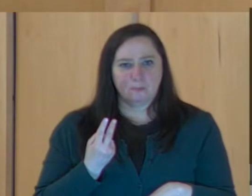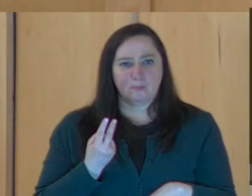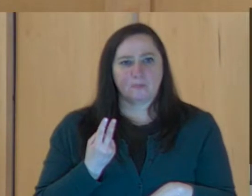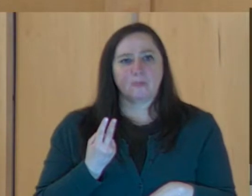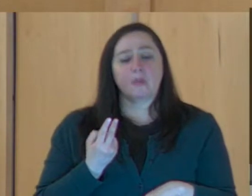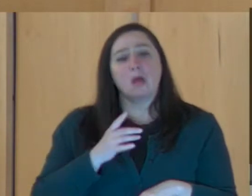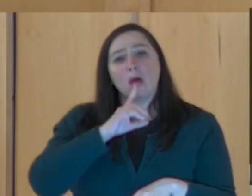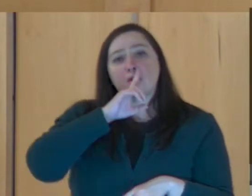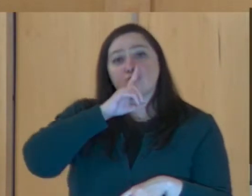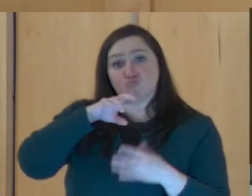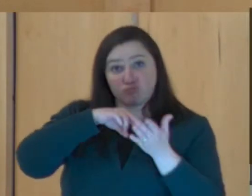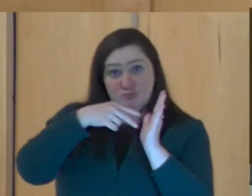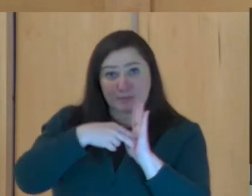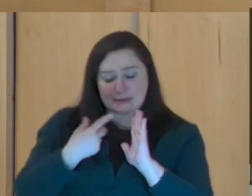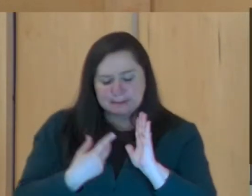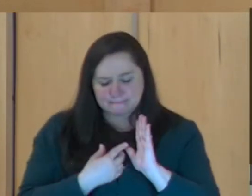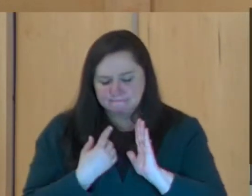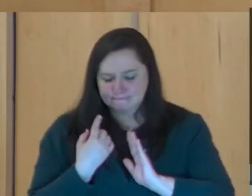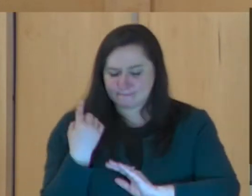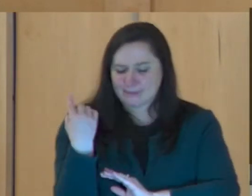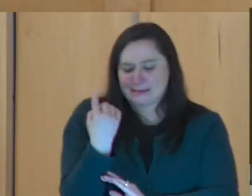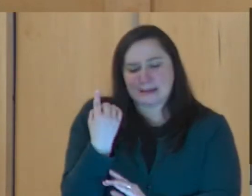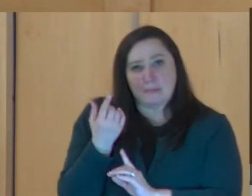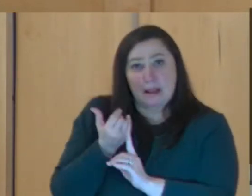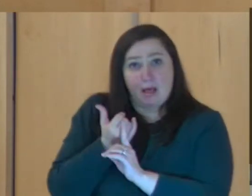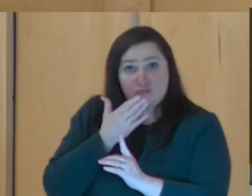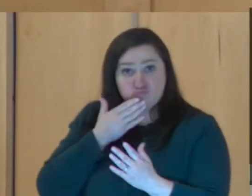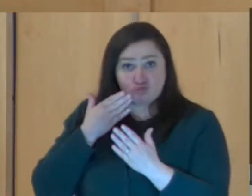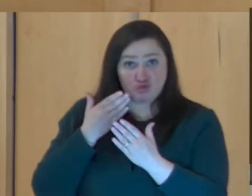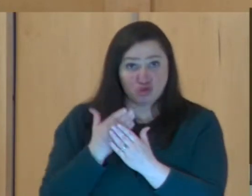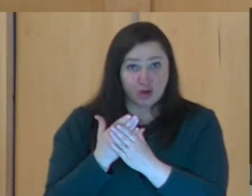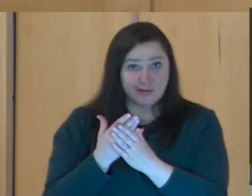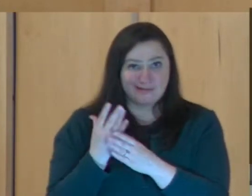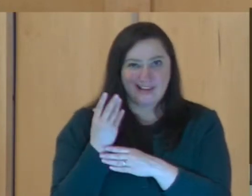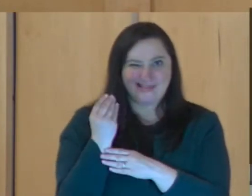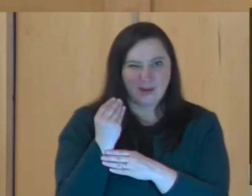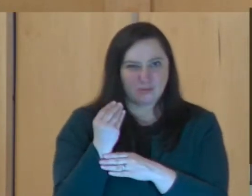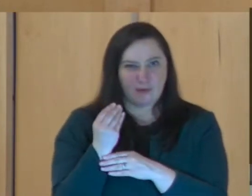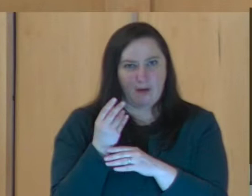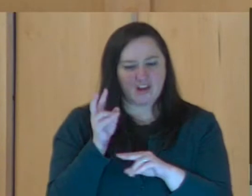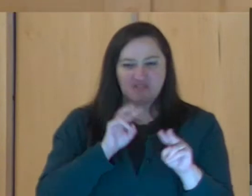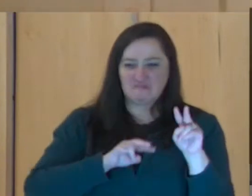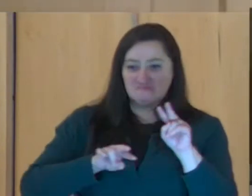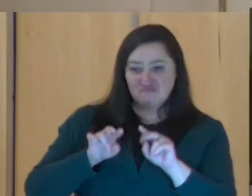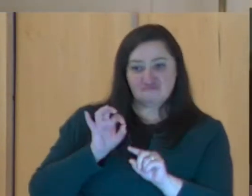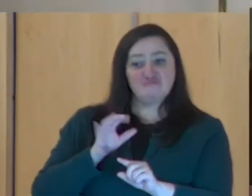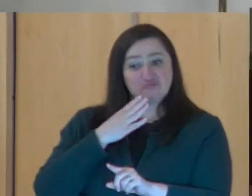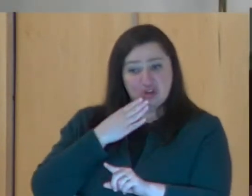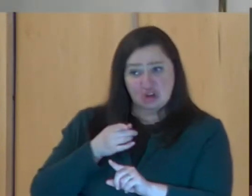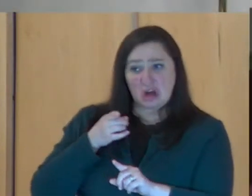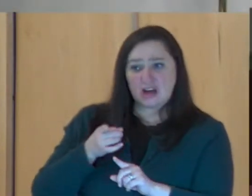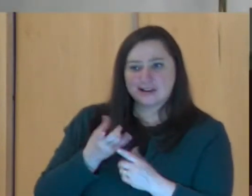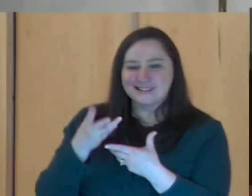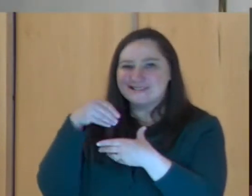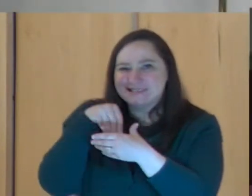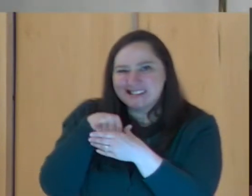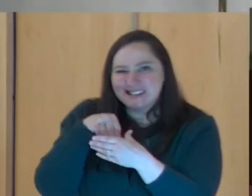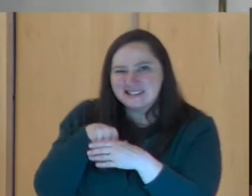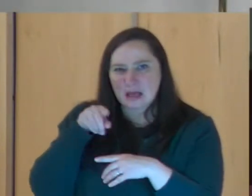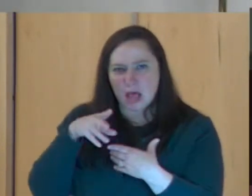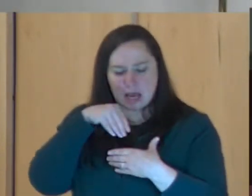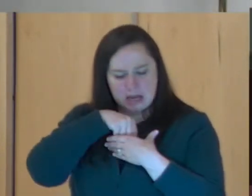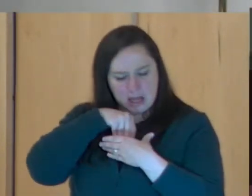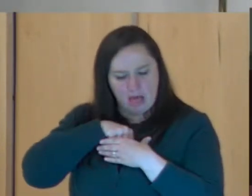hypocrite is somebody who is actually very good on the outside, but evil